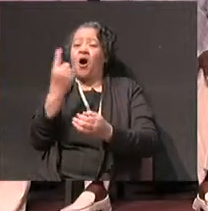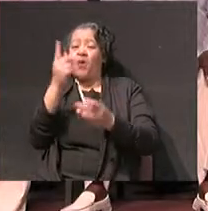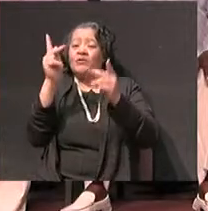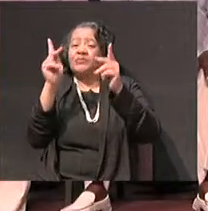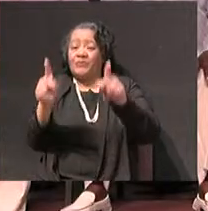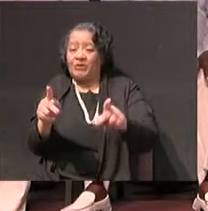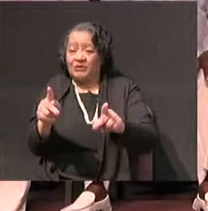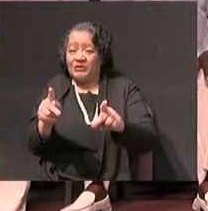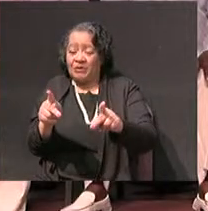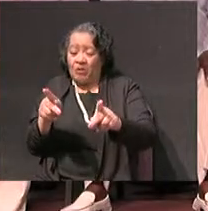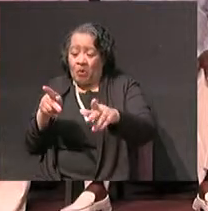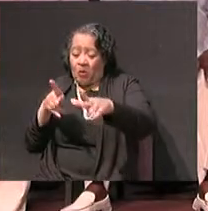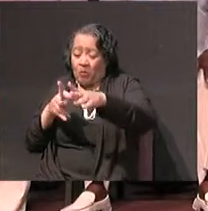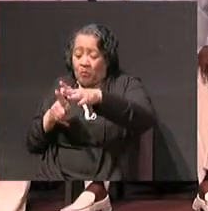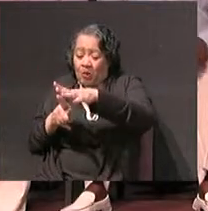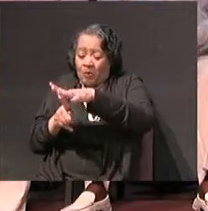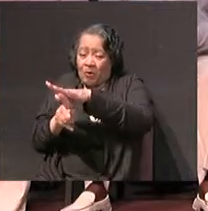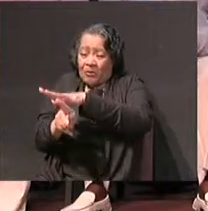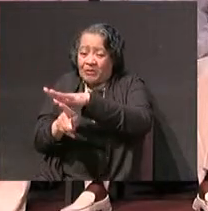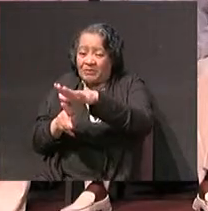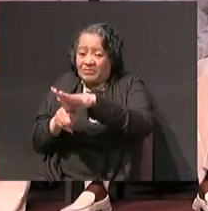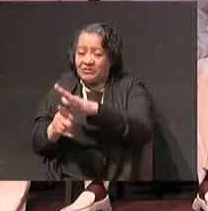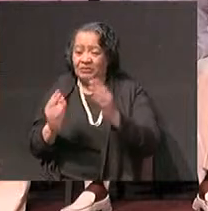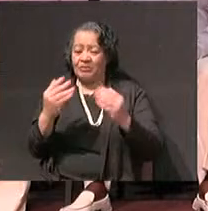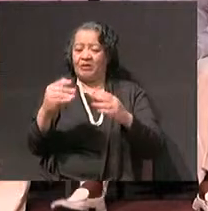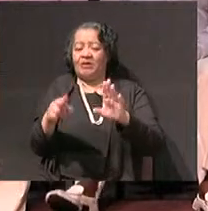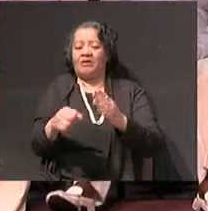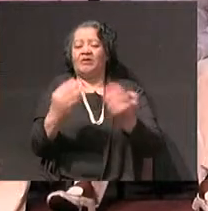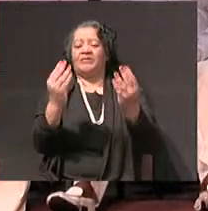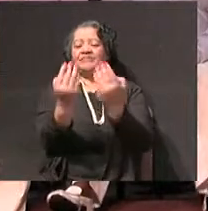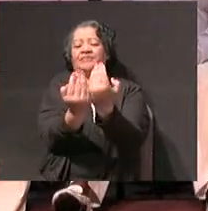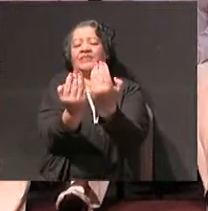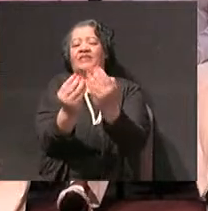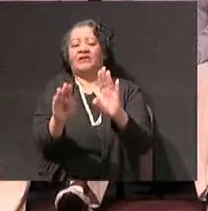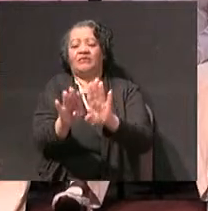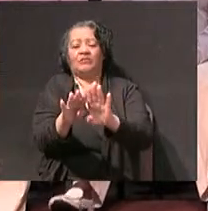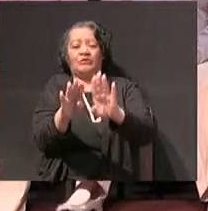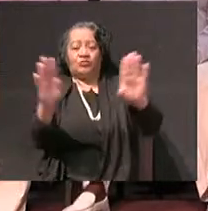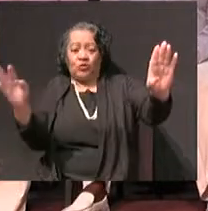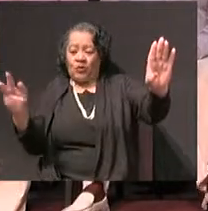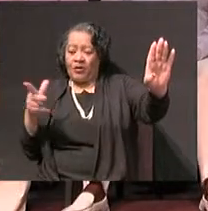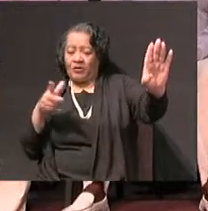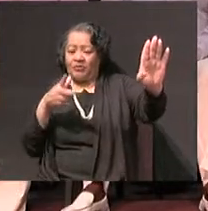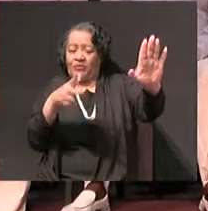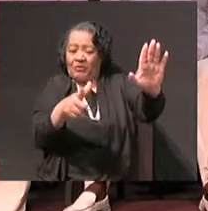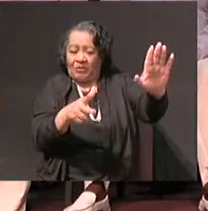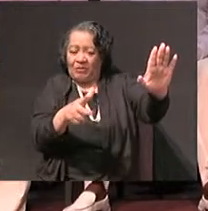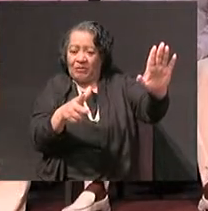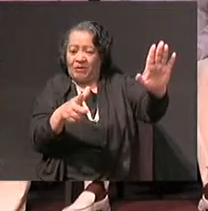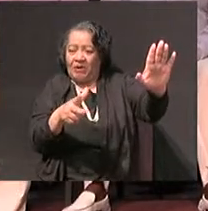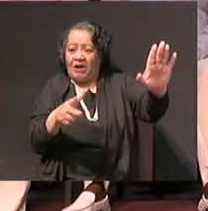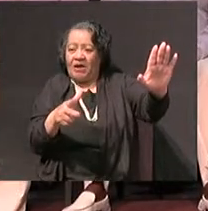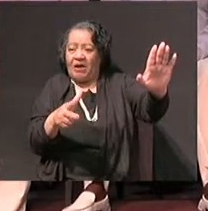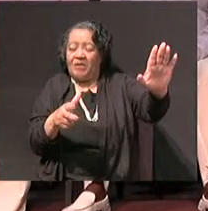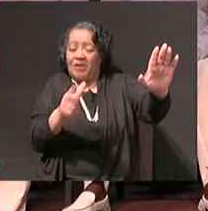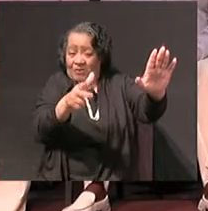parking in the doorway. I put my car in, they park in the doorway. And it was a UPS man.